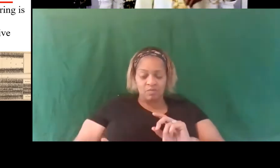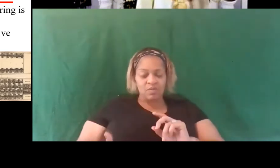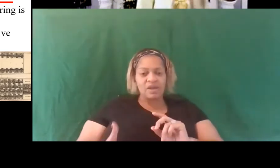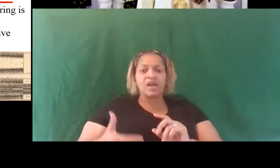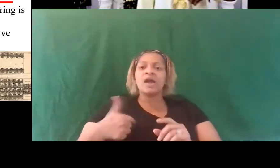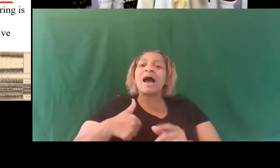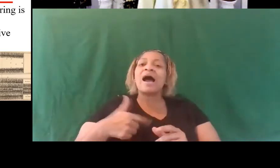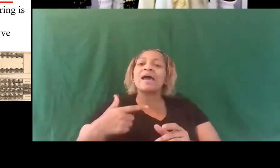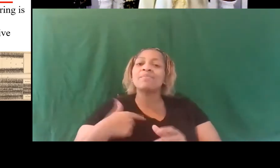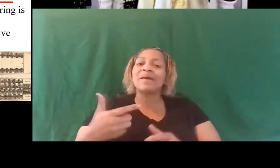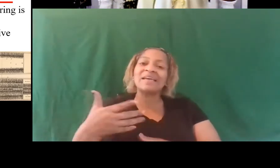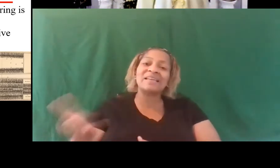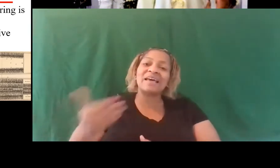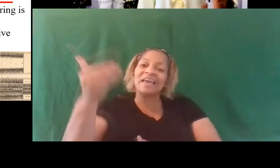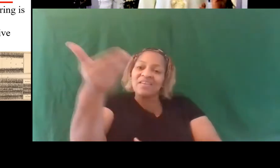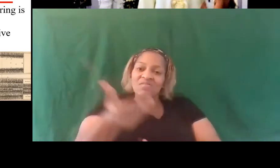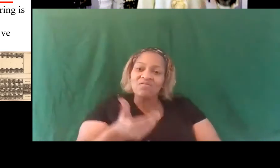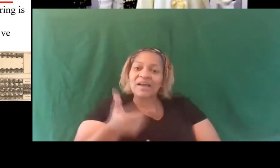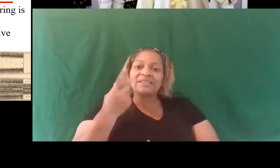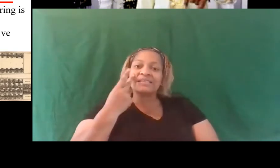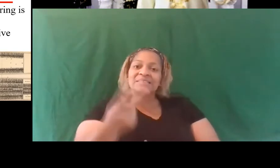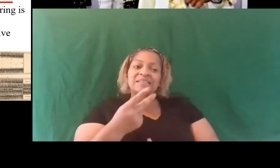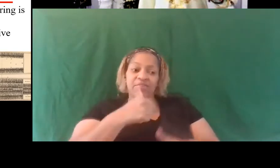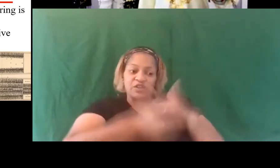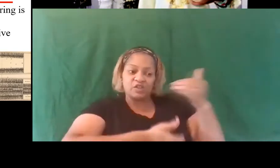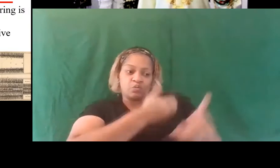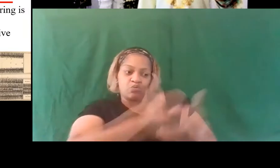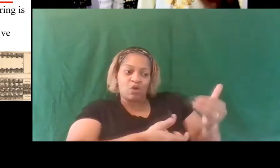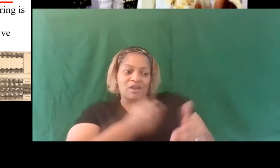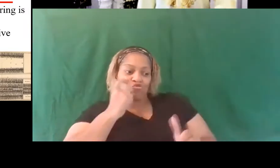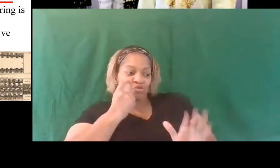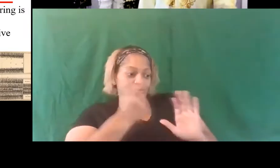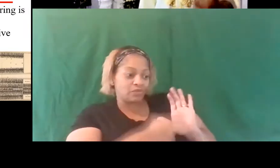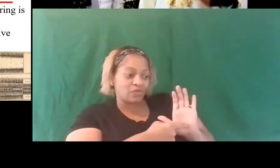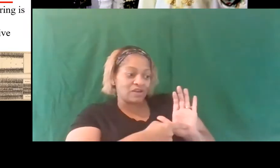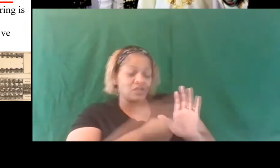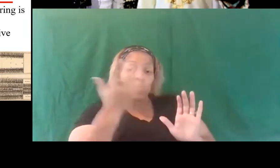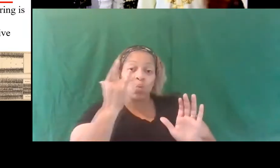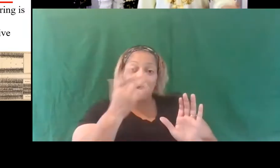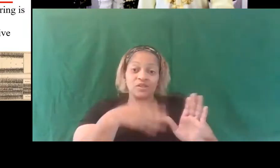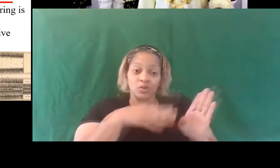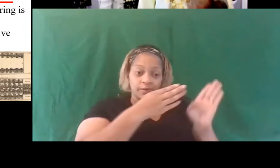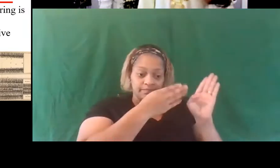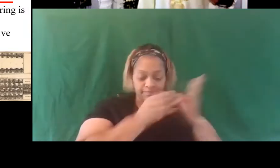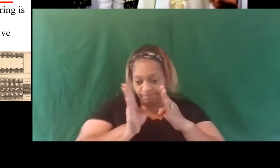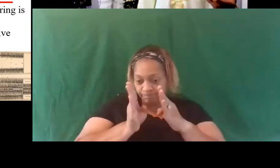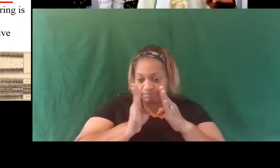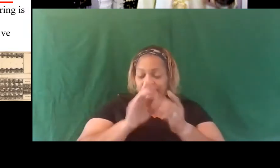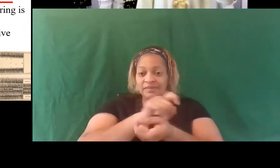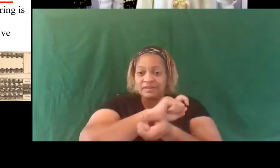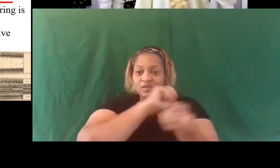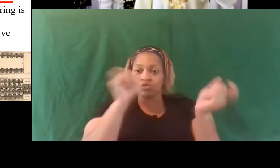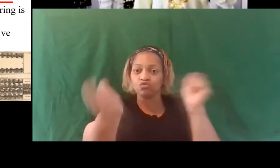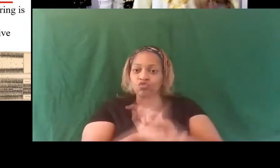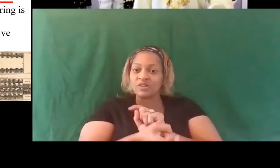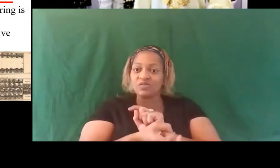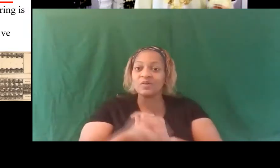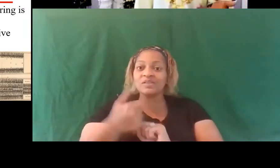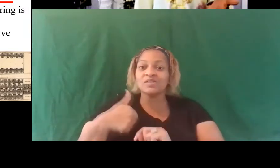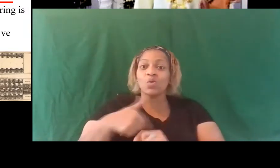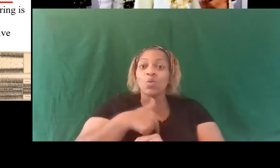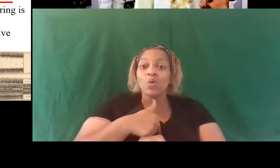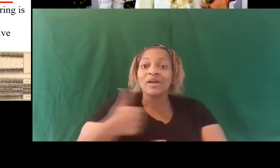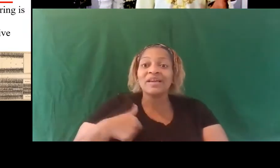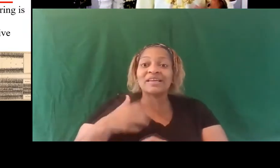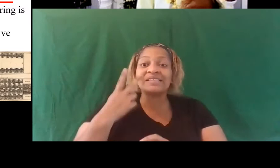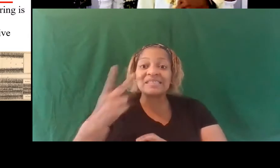to recognize in this process so that it can be shifted and transformed, ultimately, so that I can bring truth